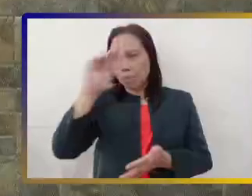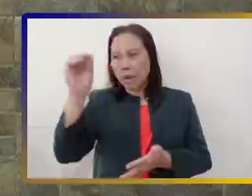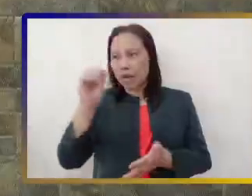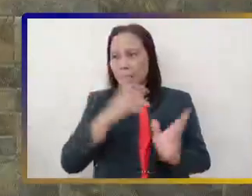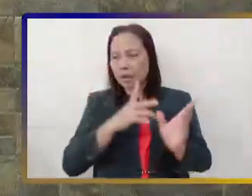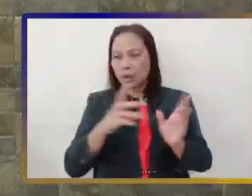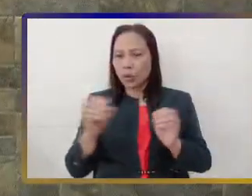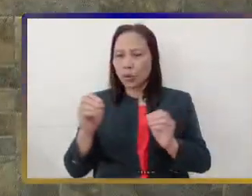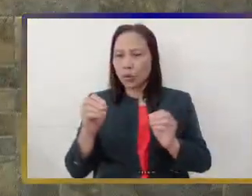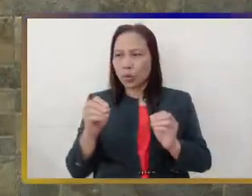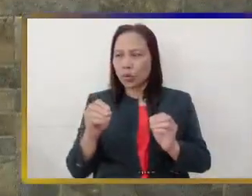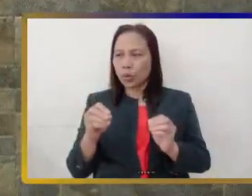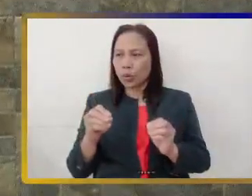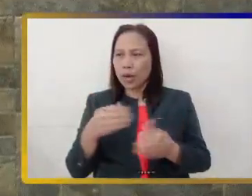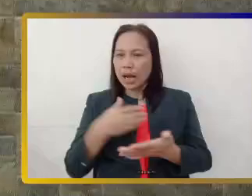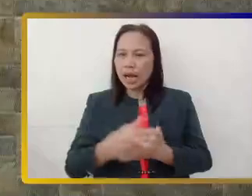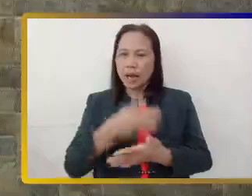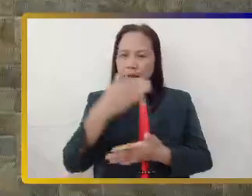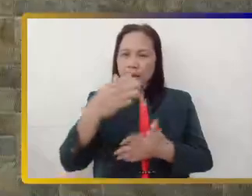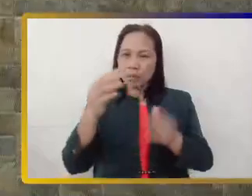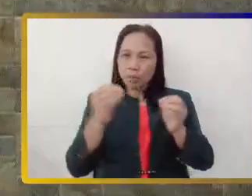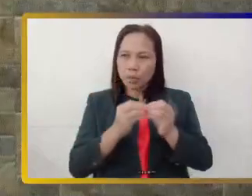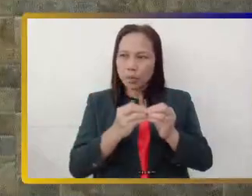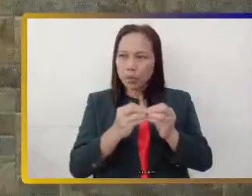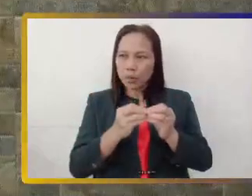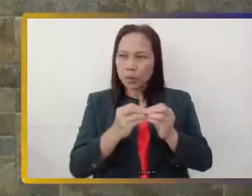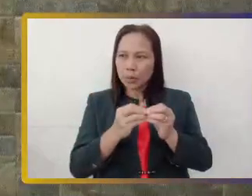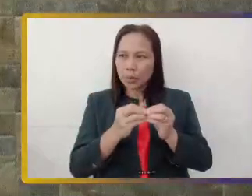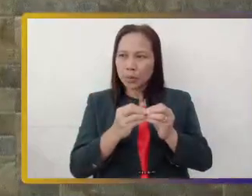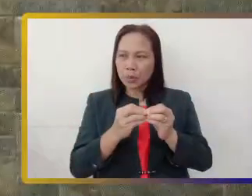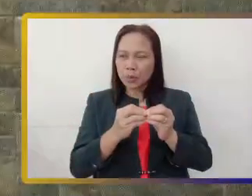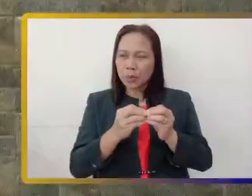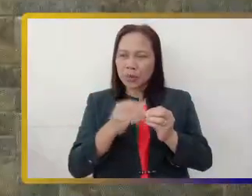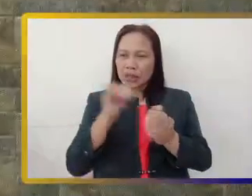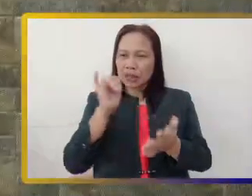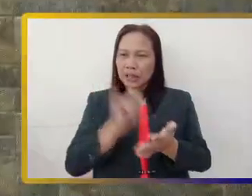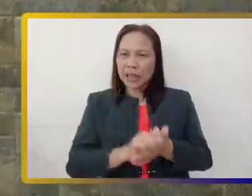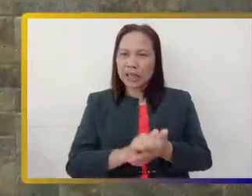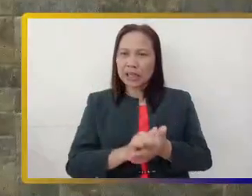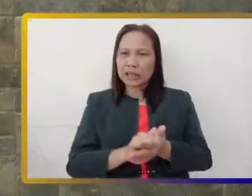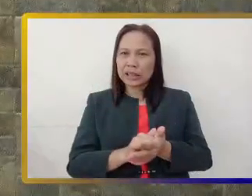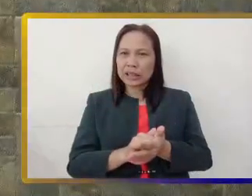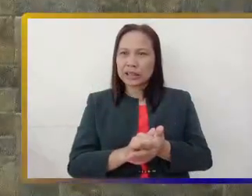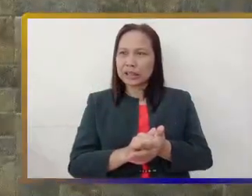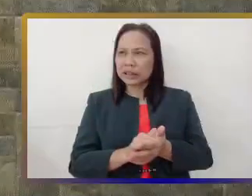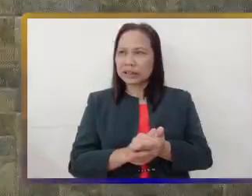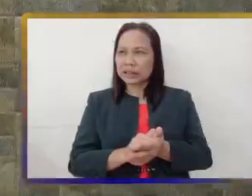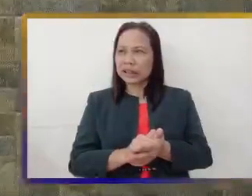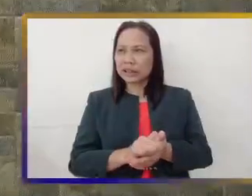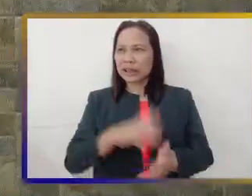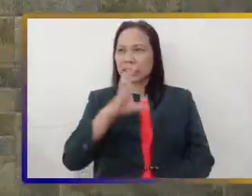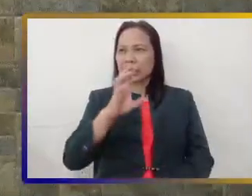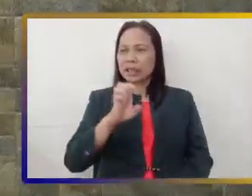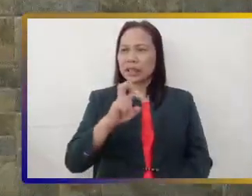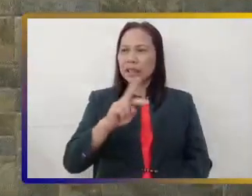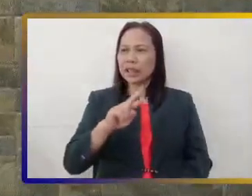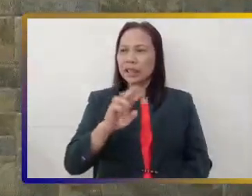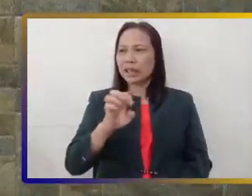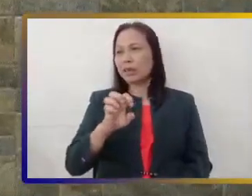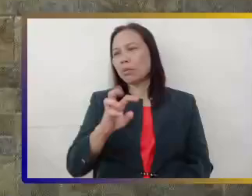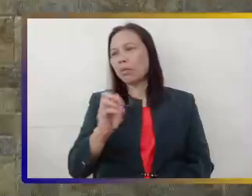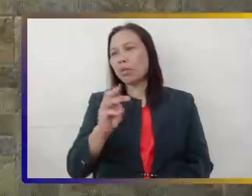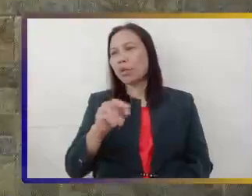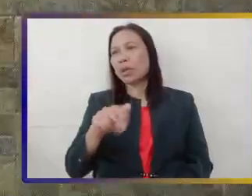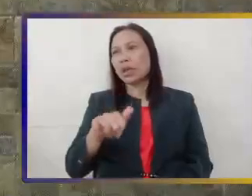are after more on the formality of the ceremony or technicalities of the